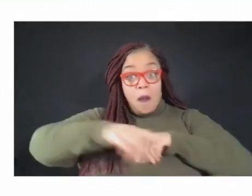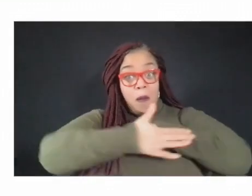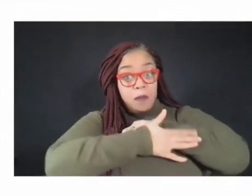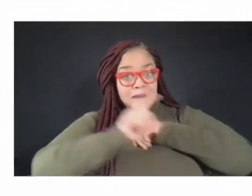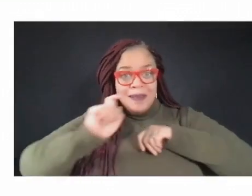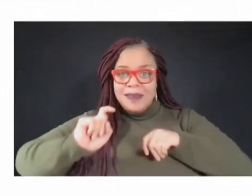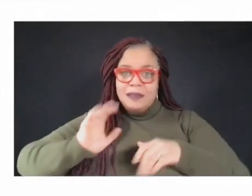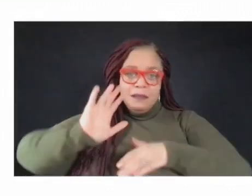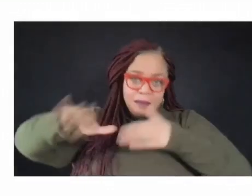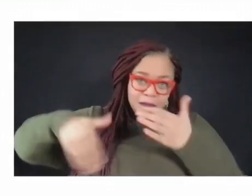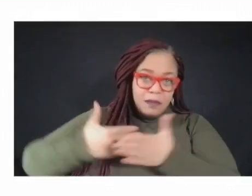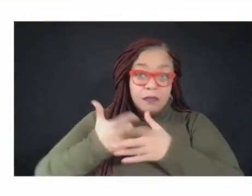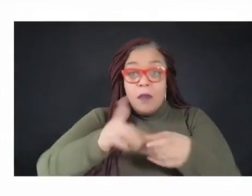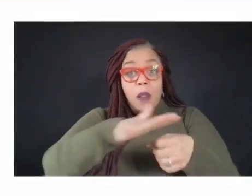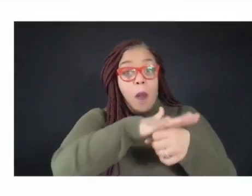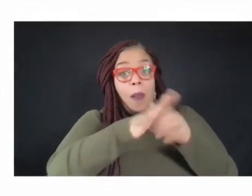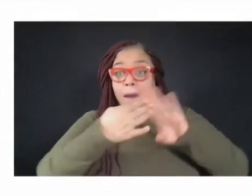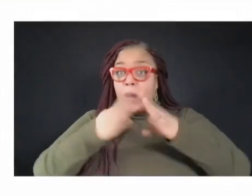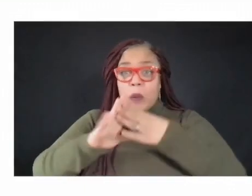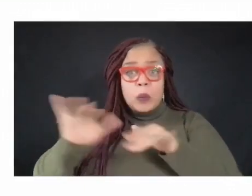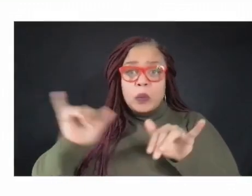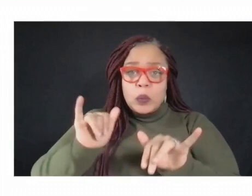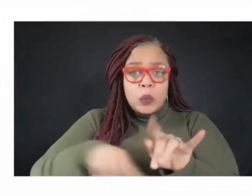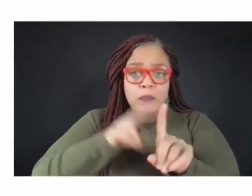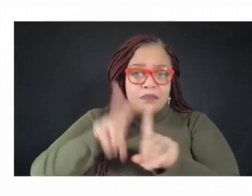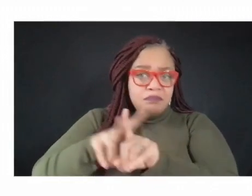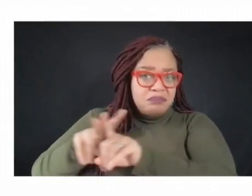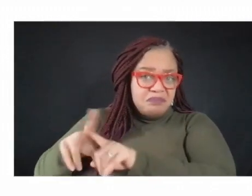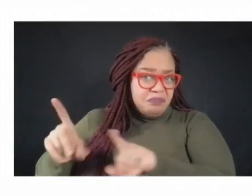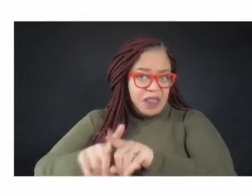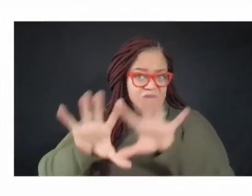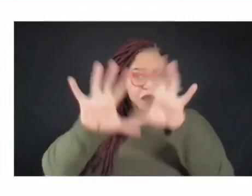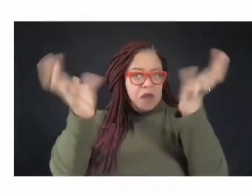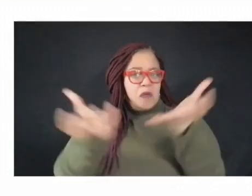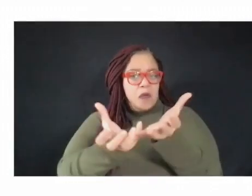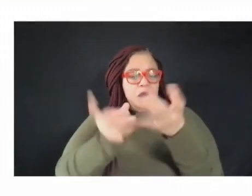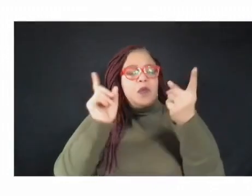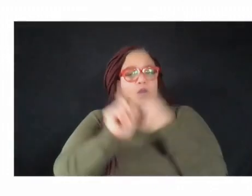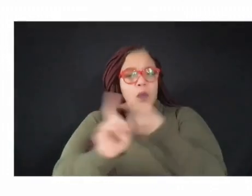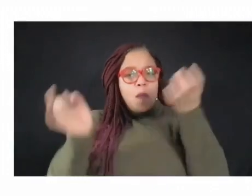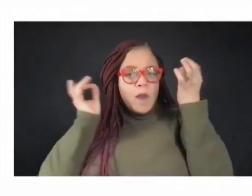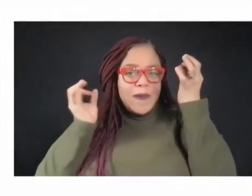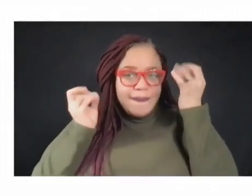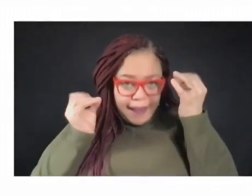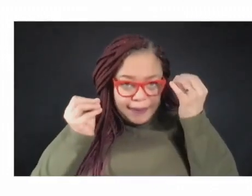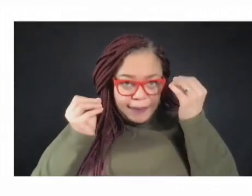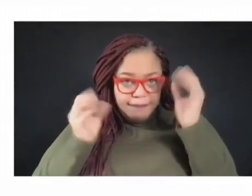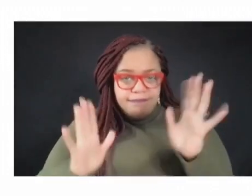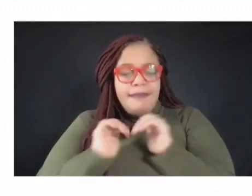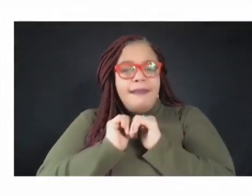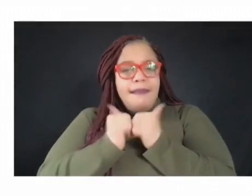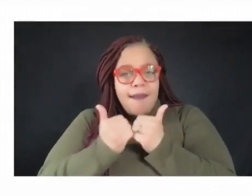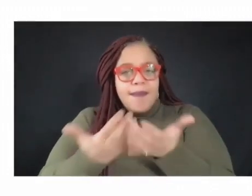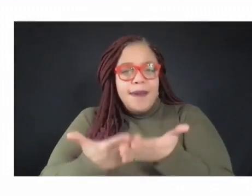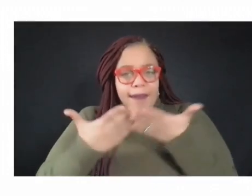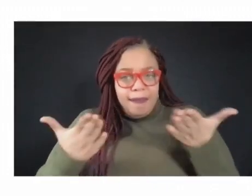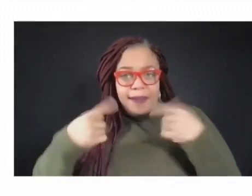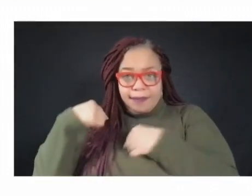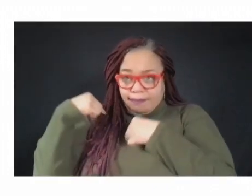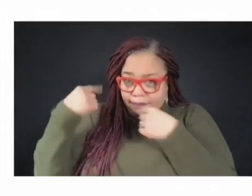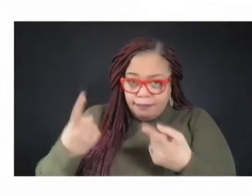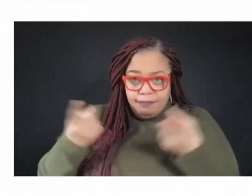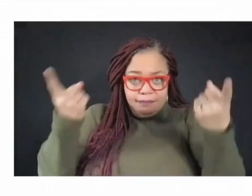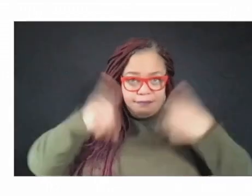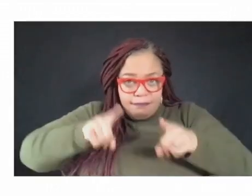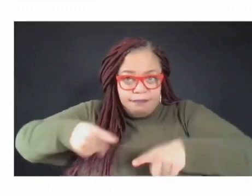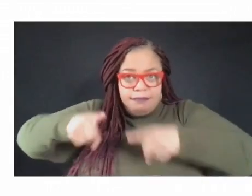to reflect on how things have been unfolding in the current response, because sadly